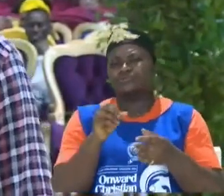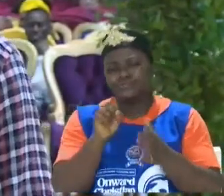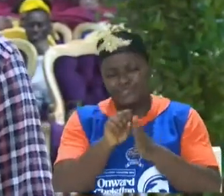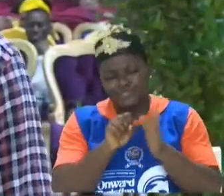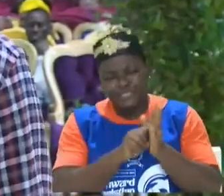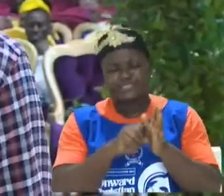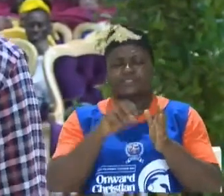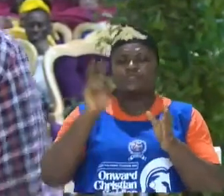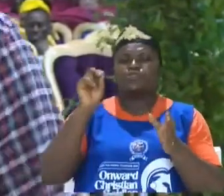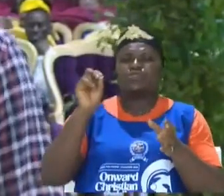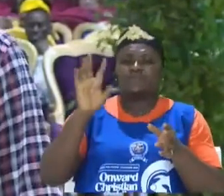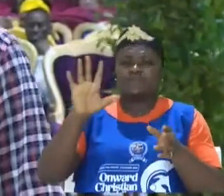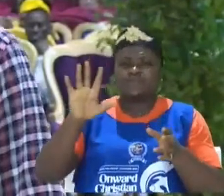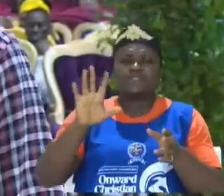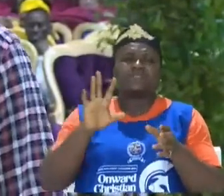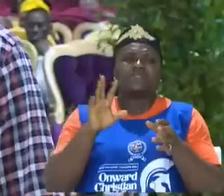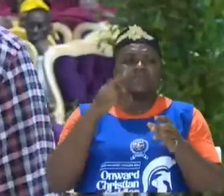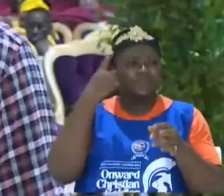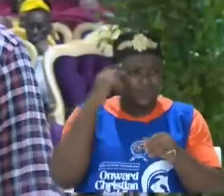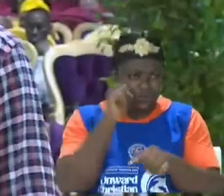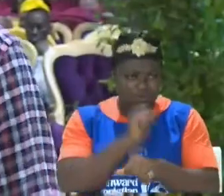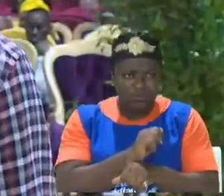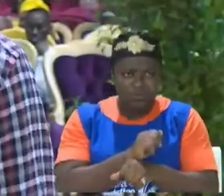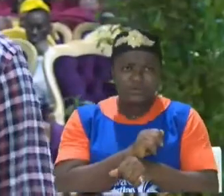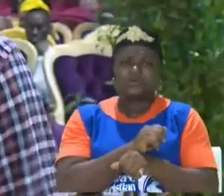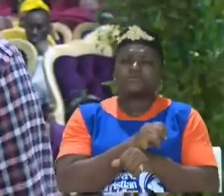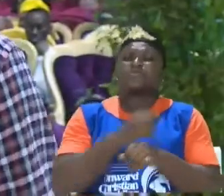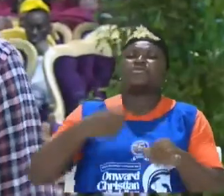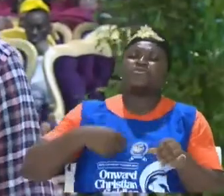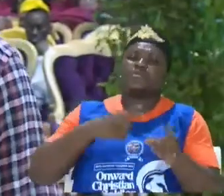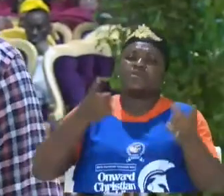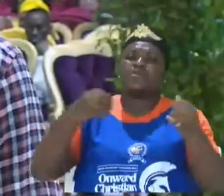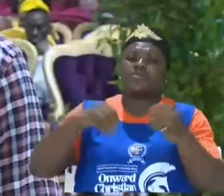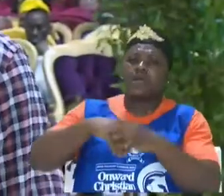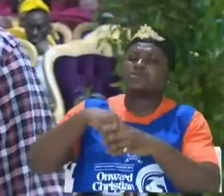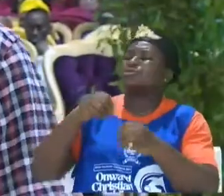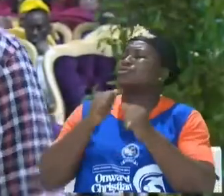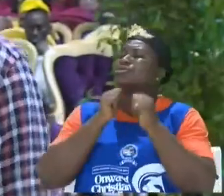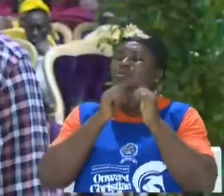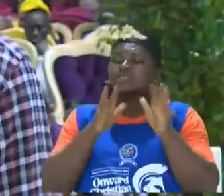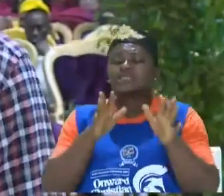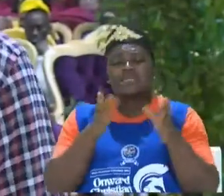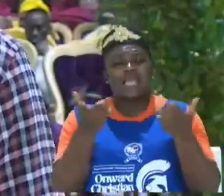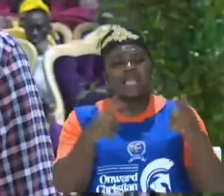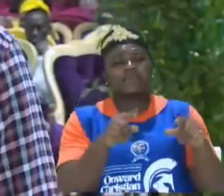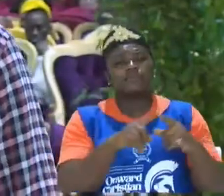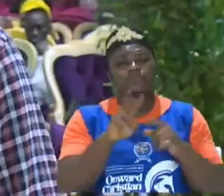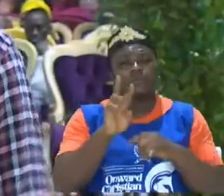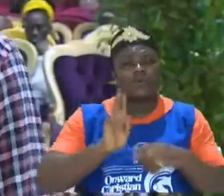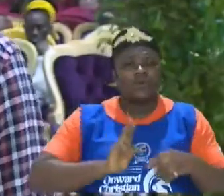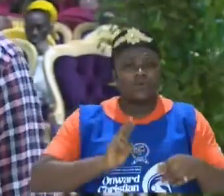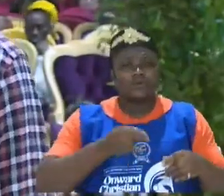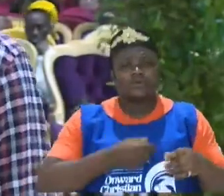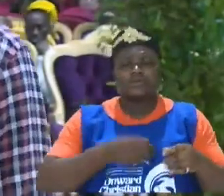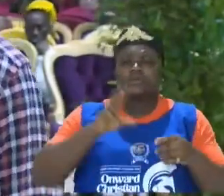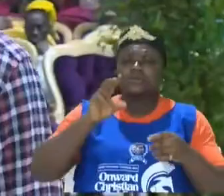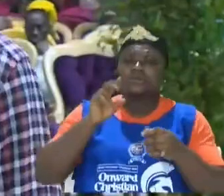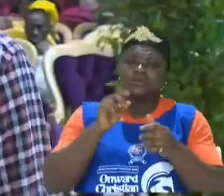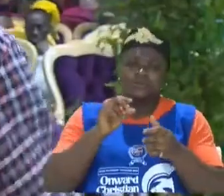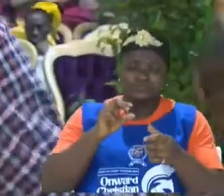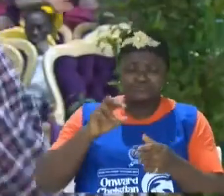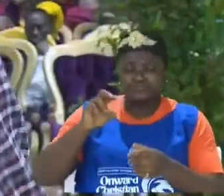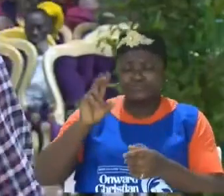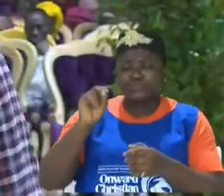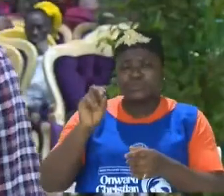middle of the night. The building collapsed on us. We came out alive. Nothing happened to us. Thirdly, in 2017, I came to